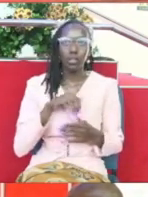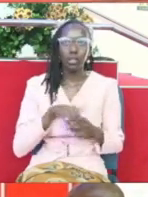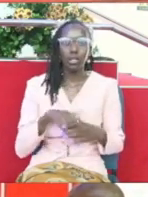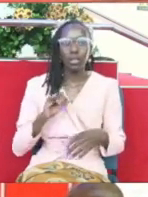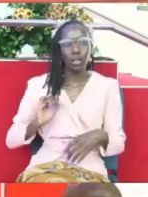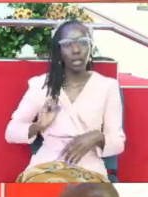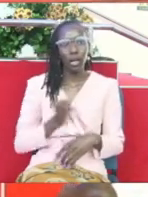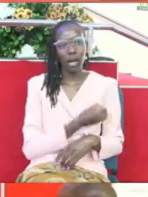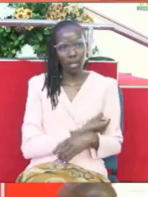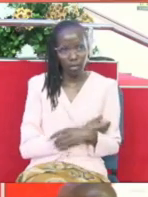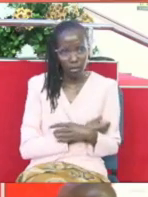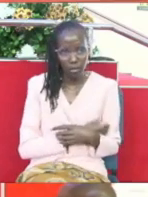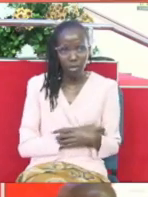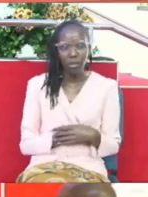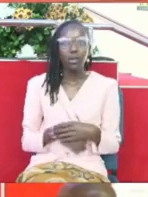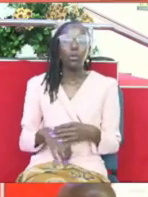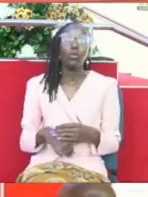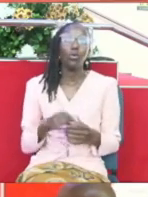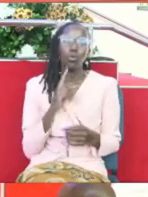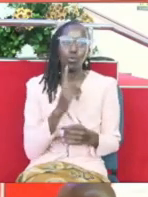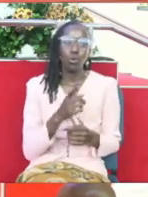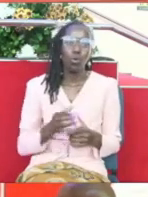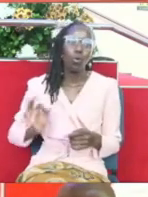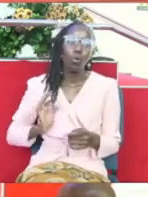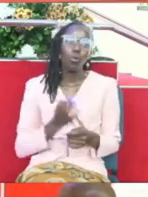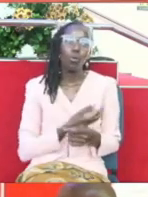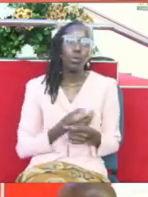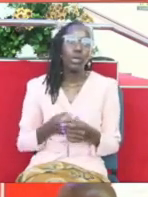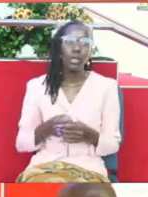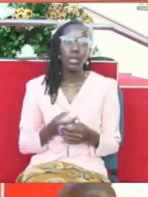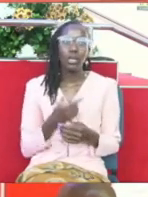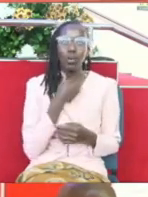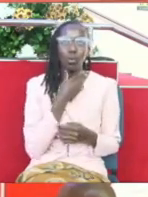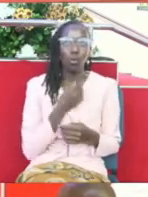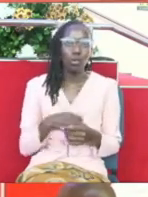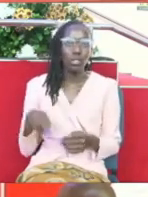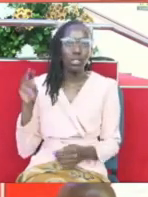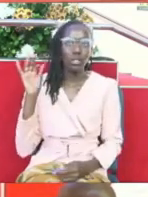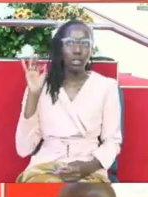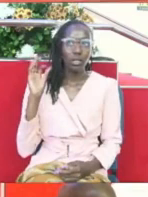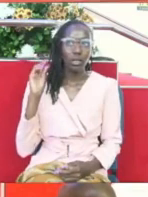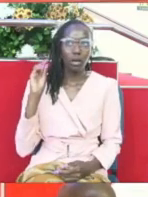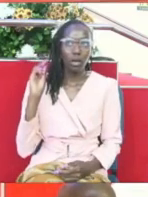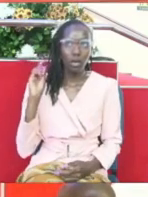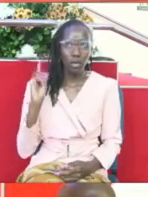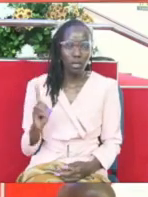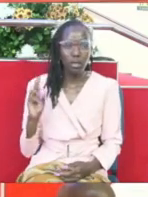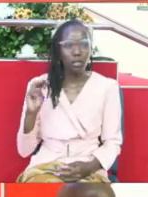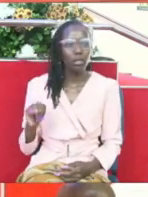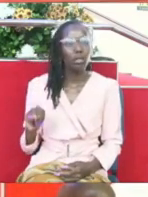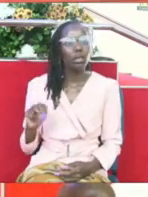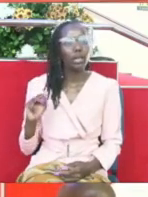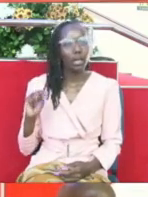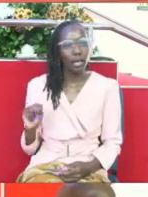baba yetu. And that only happens na hilo hufanyika when we make room for the two of wakati us. Wakati tumepata nafasi ya sisi wawili. A